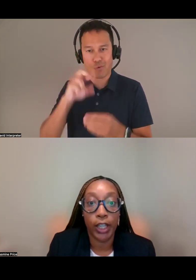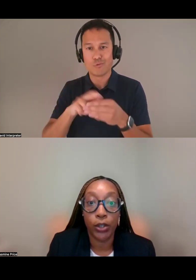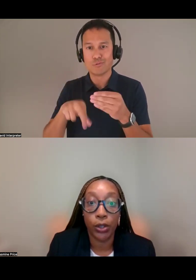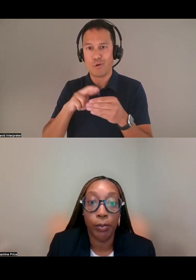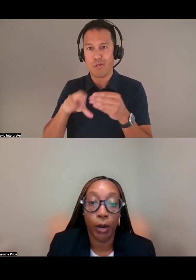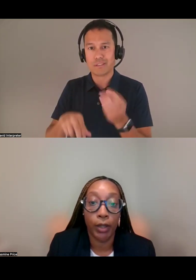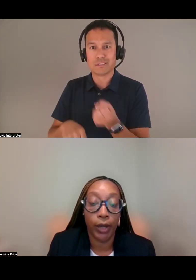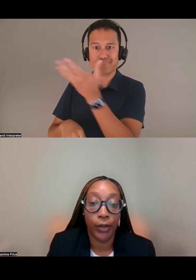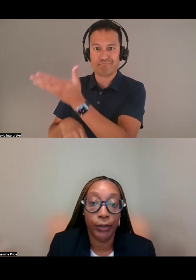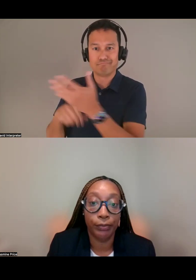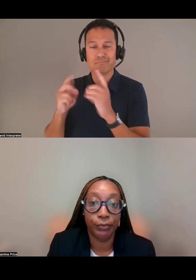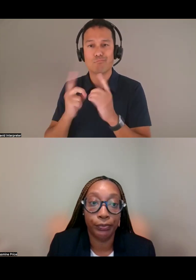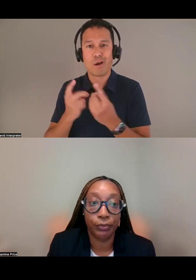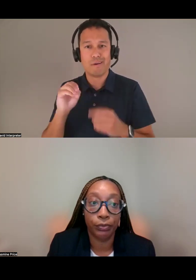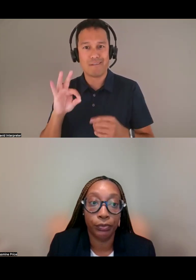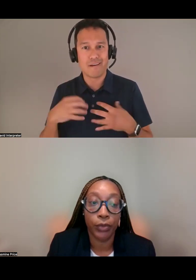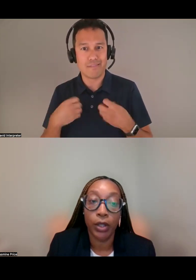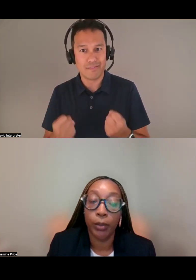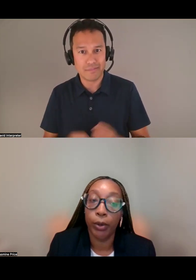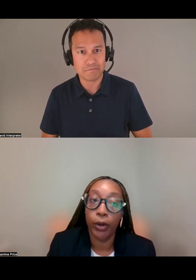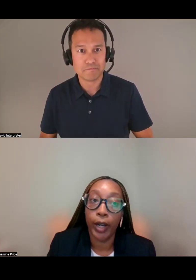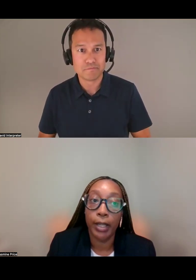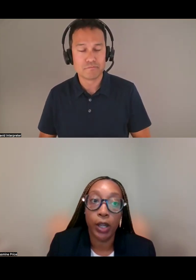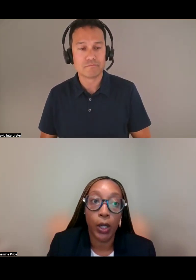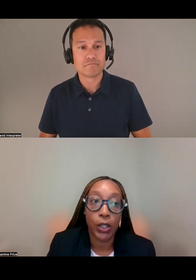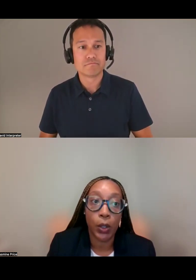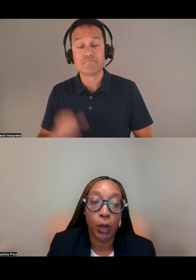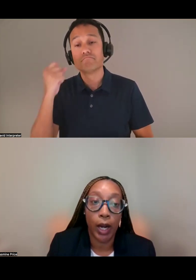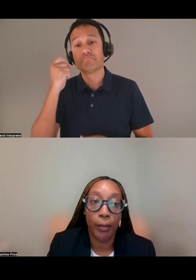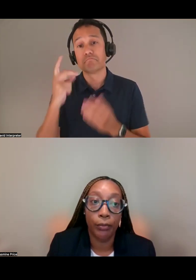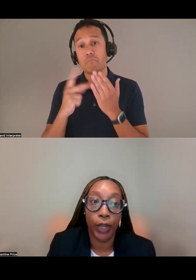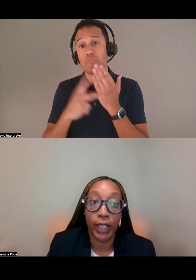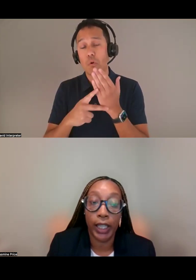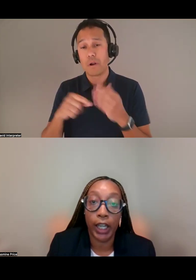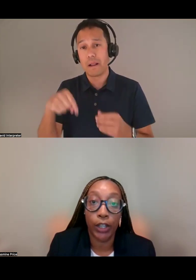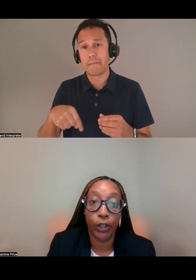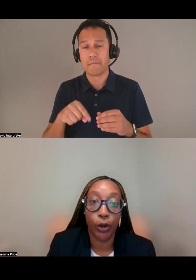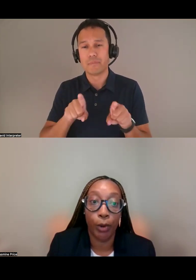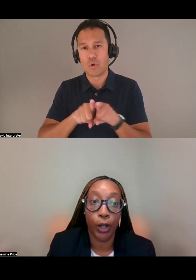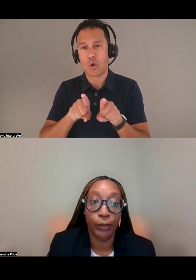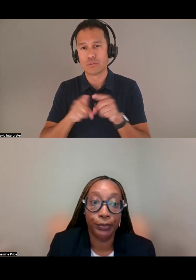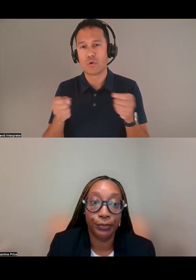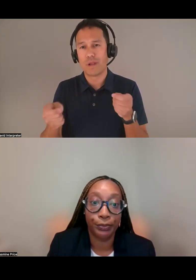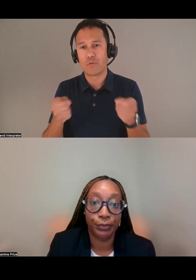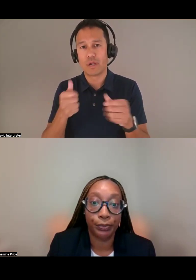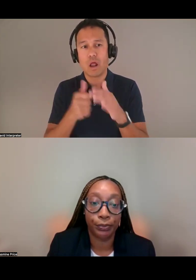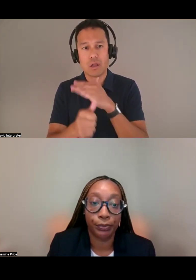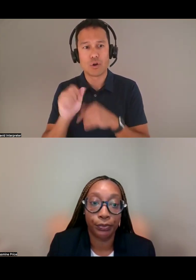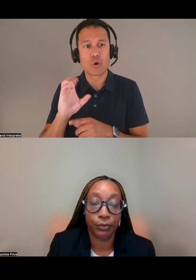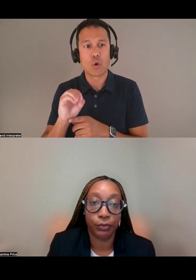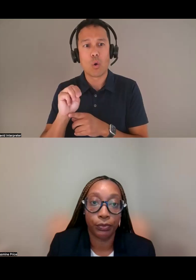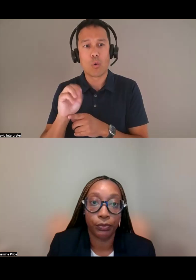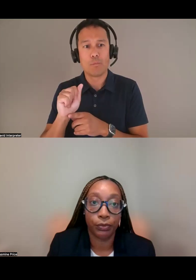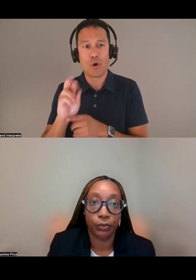hearing screening to the Department of Health. The program is also regulated under COMAR.